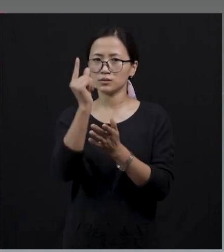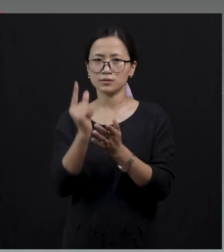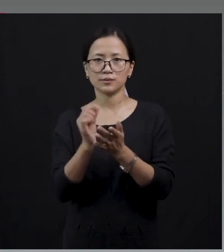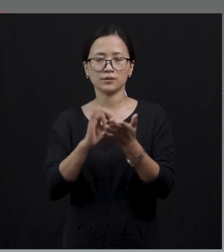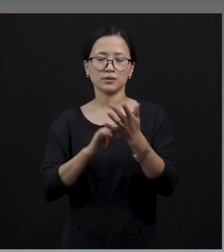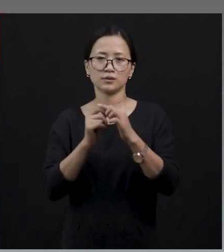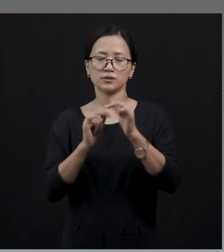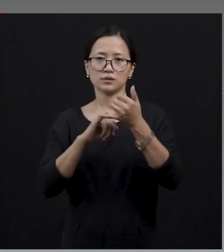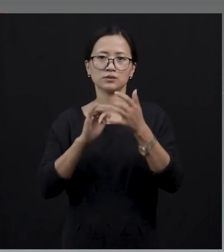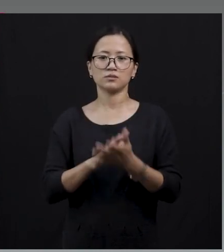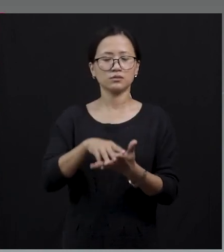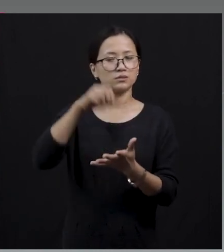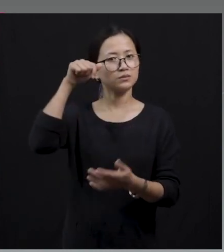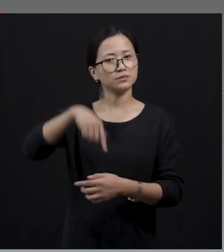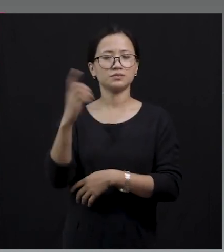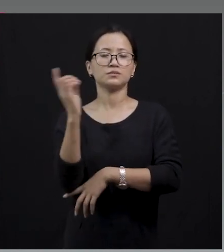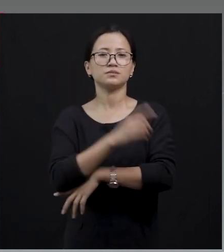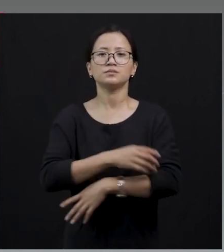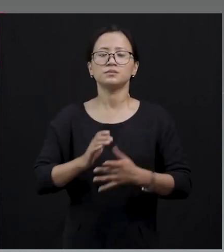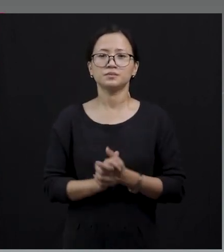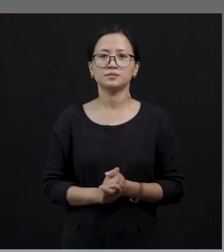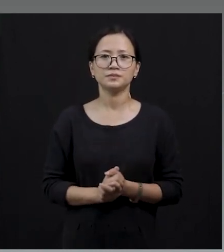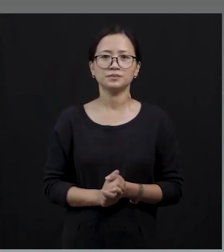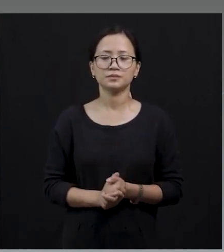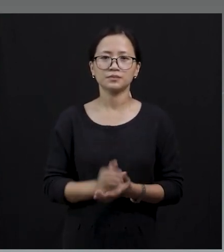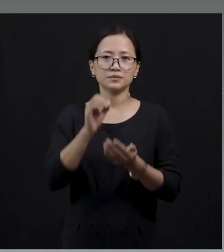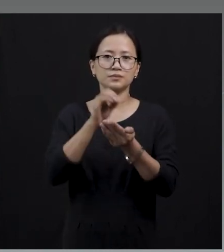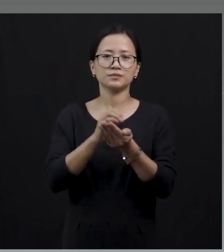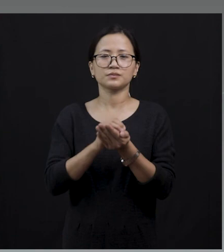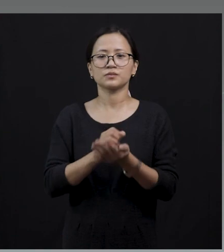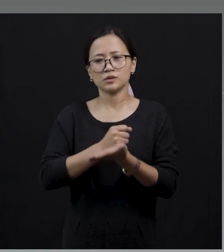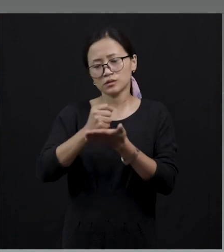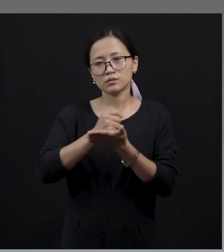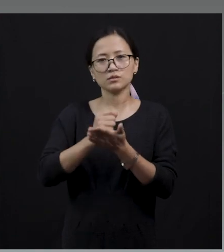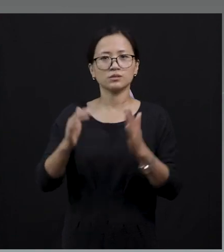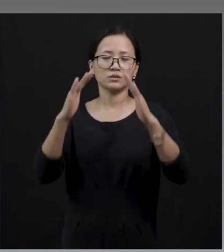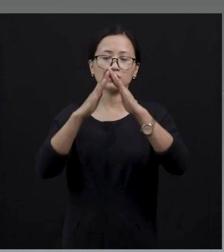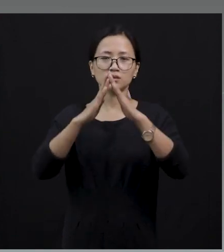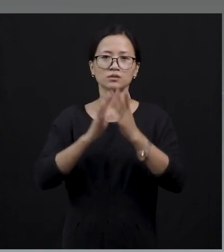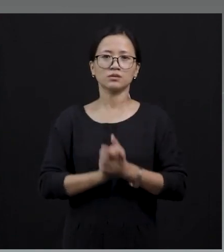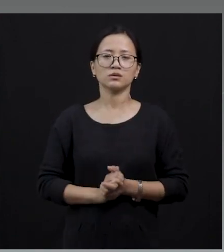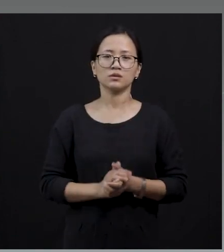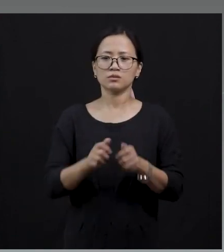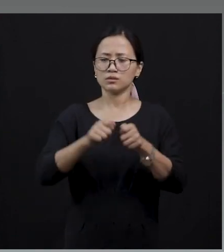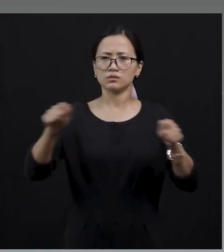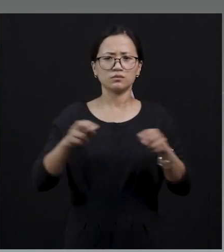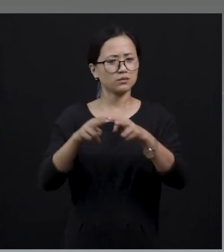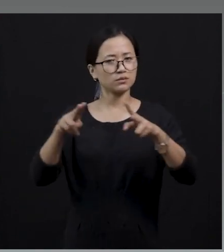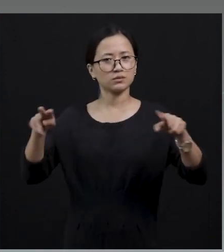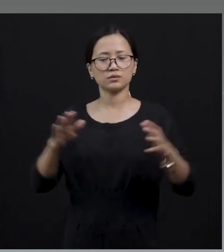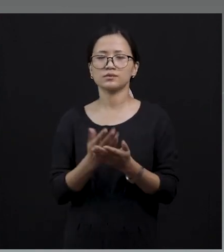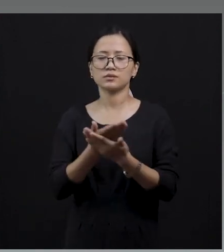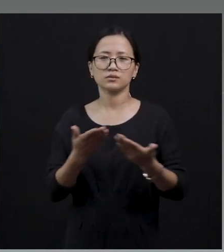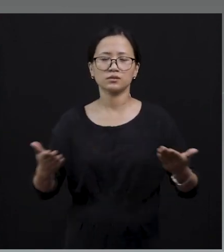non-standard units that we have learned today. So please keep, try to practice at home. You can measure different things at